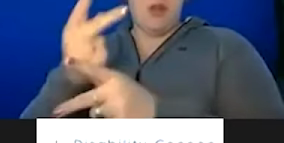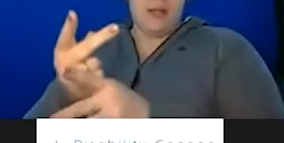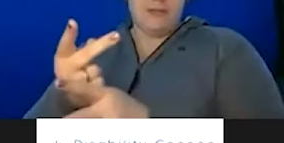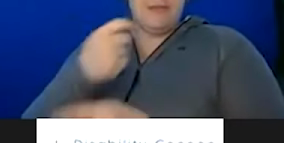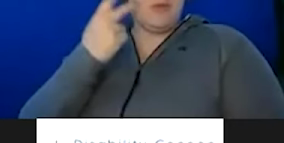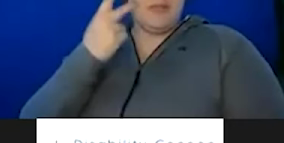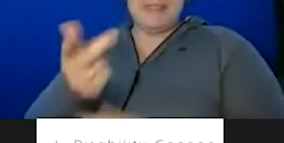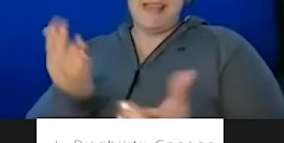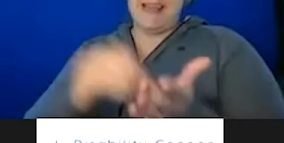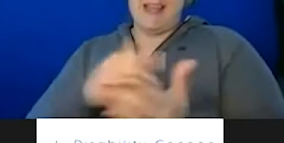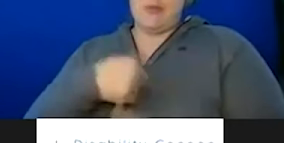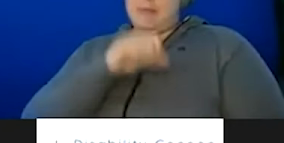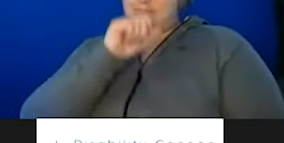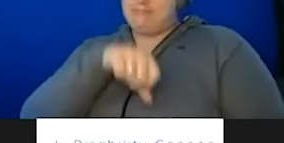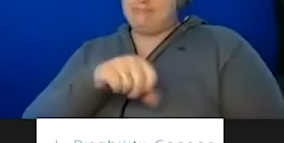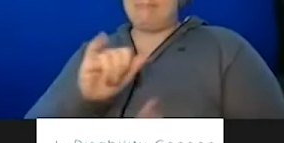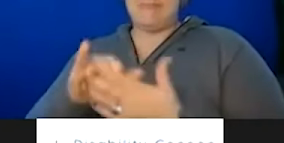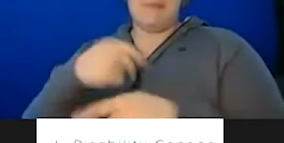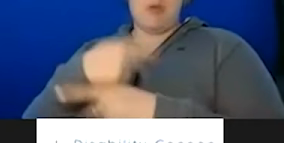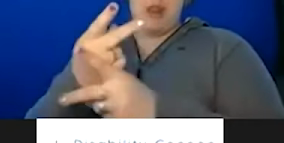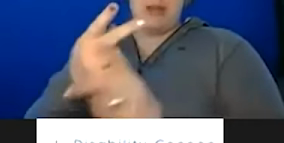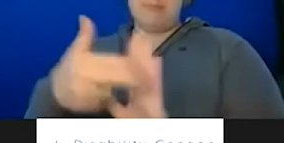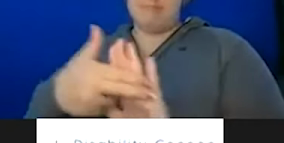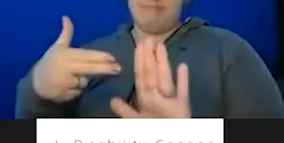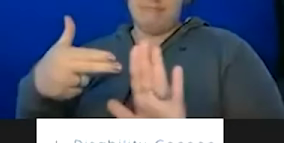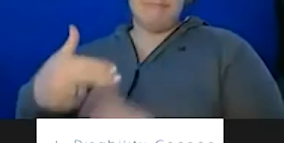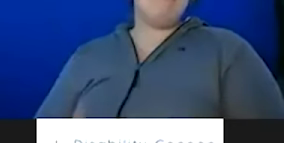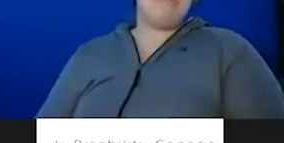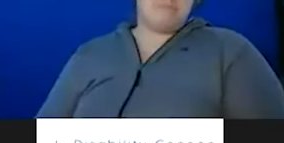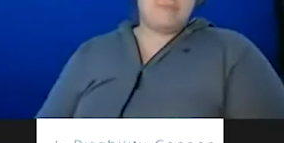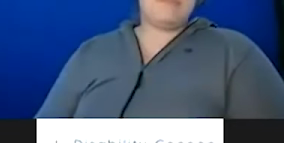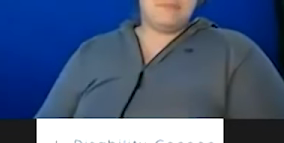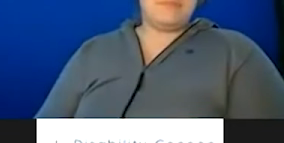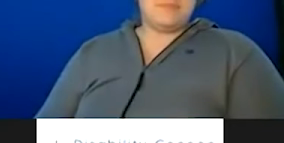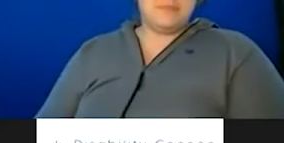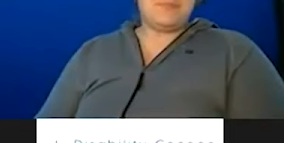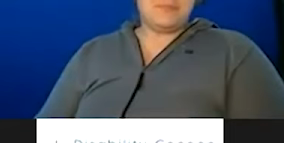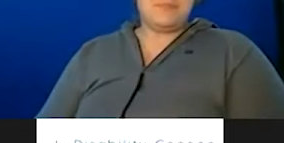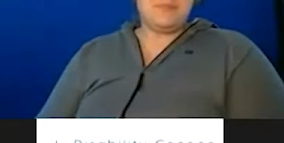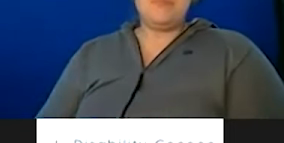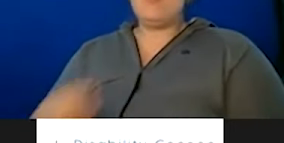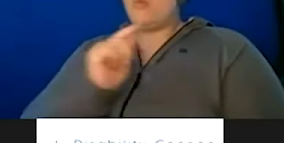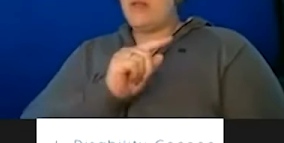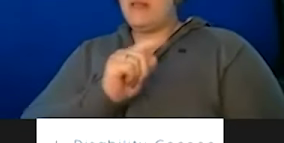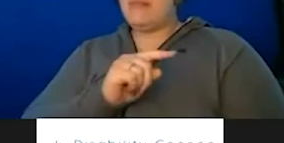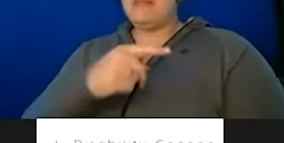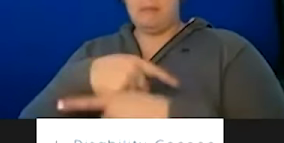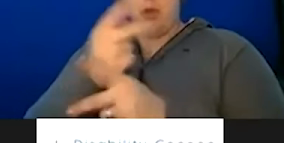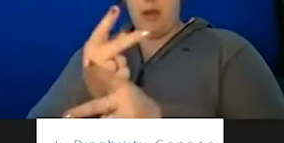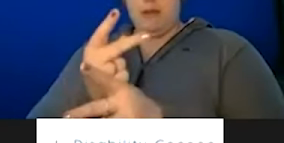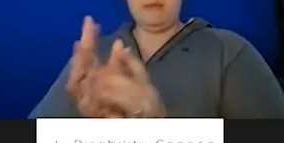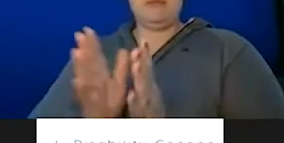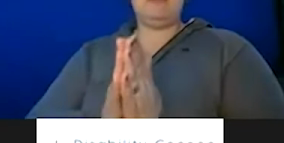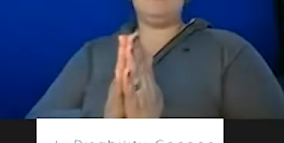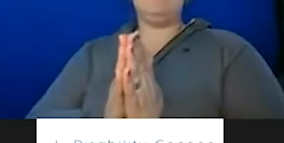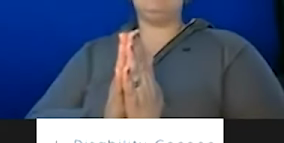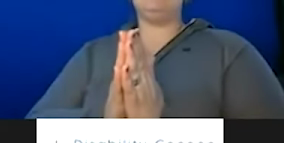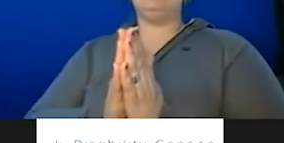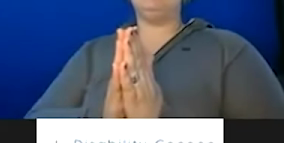again of these products. And with them, with this particular product, it has the ability